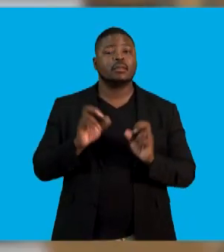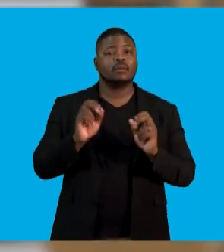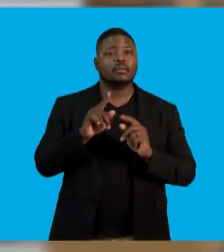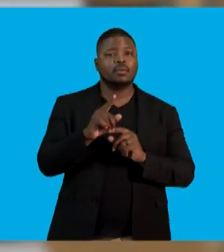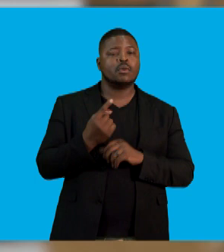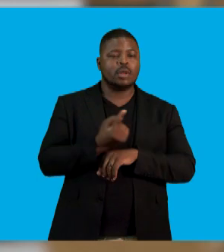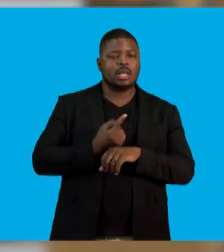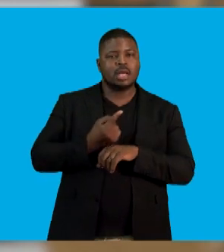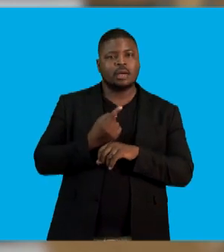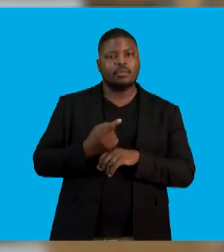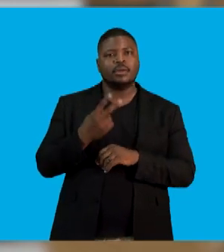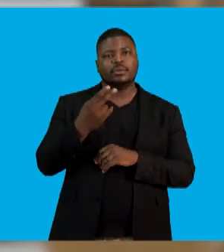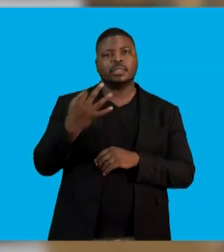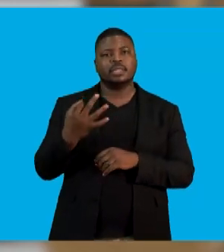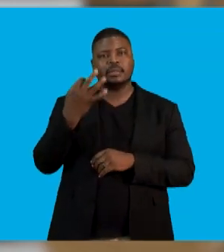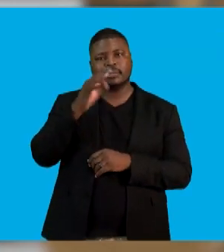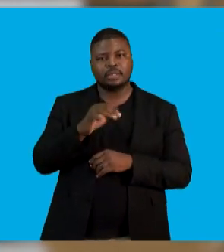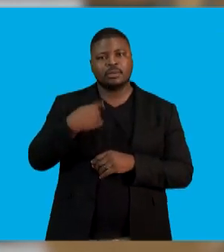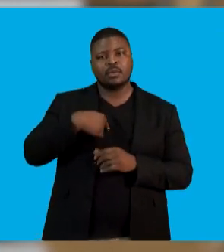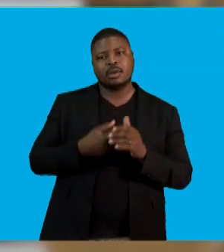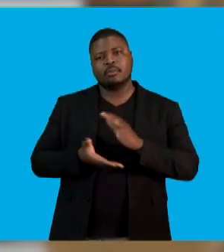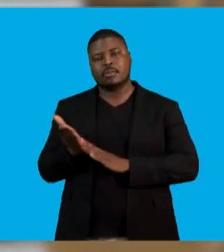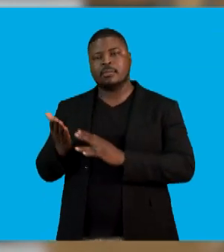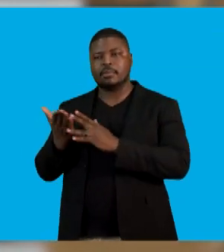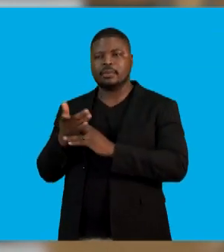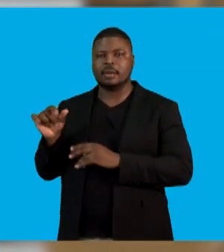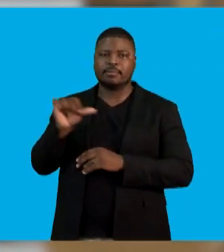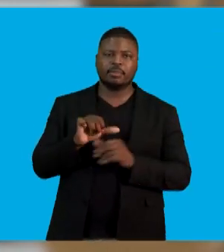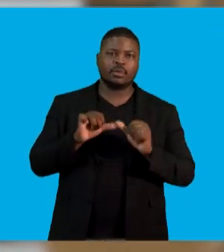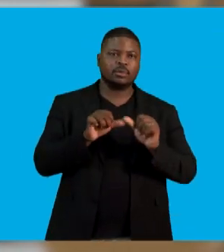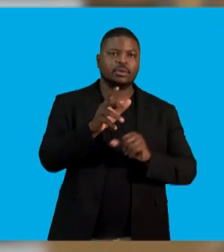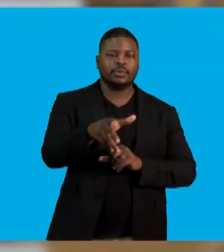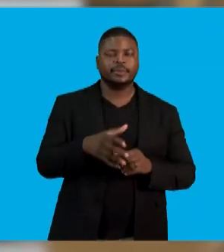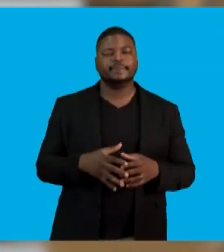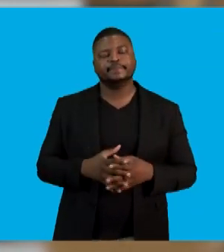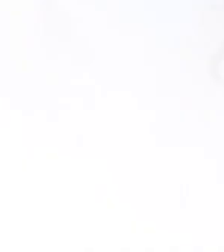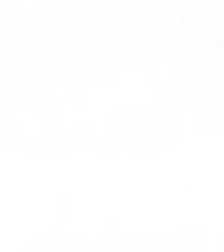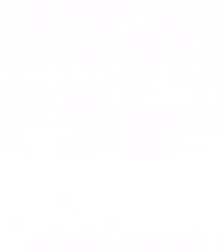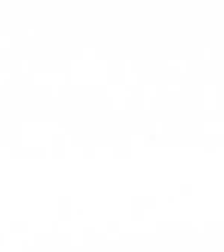hour, 23 minutes. So let's take a quick ad break and then we'll continue afterwards.